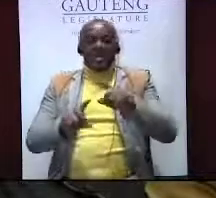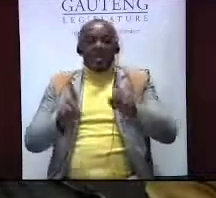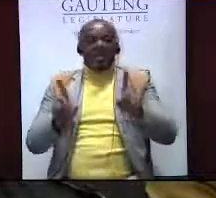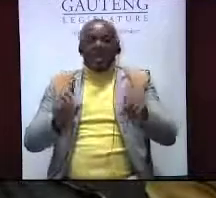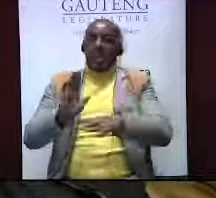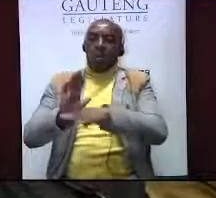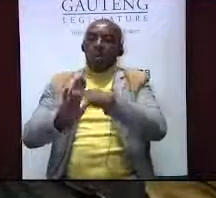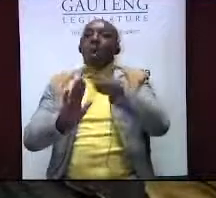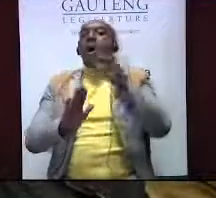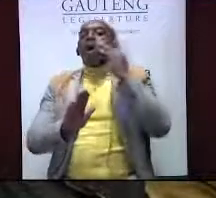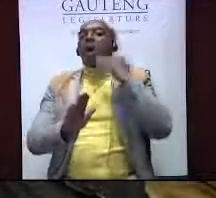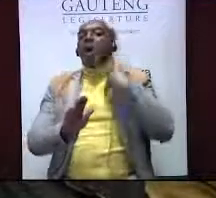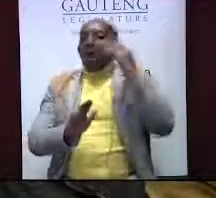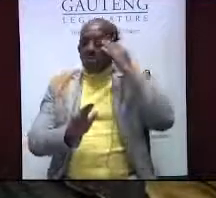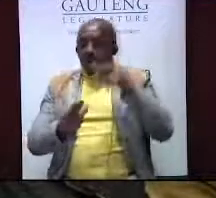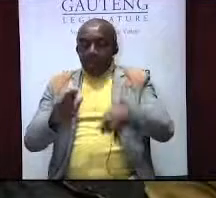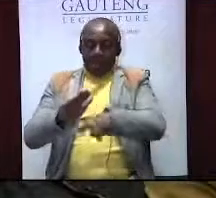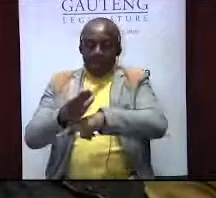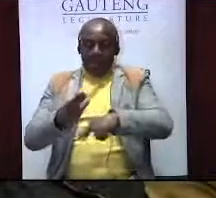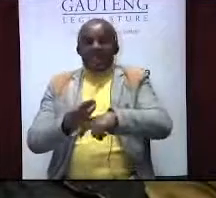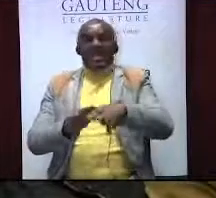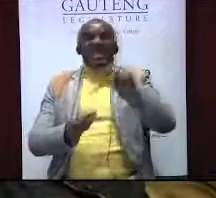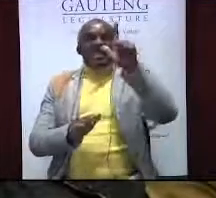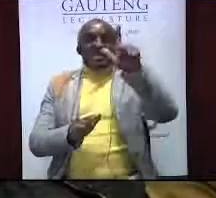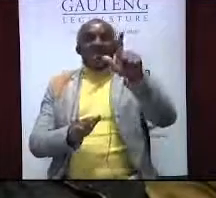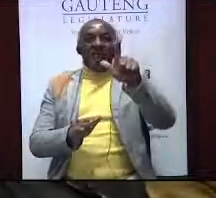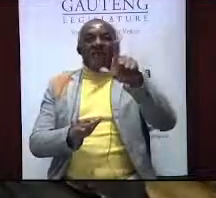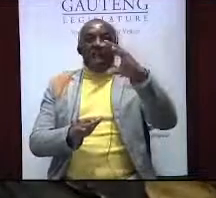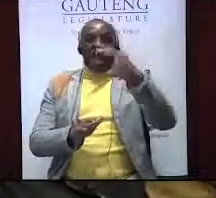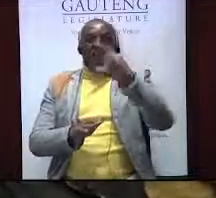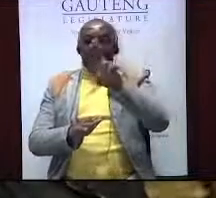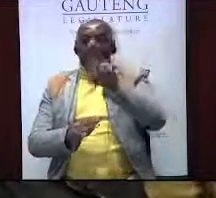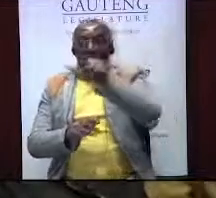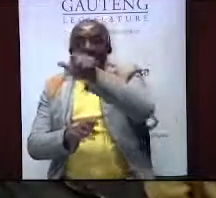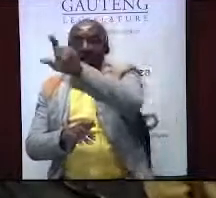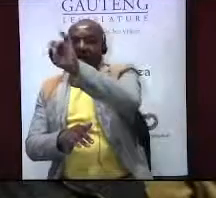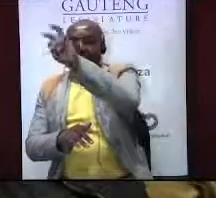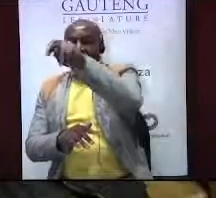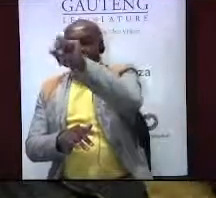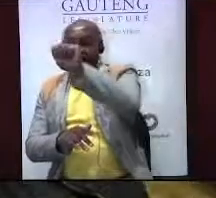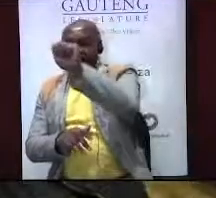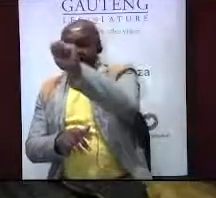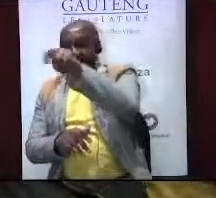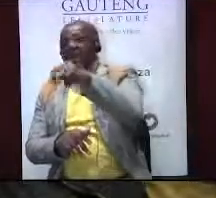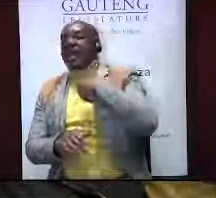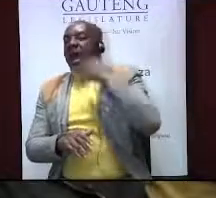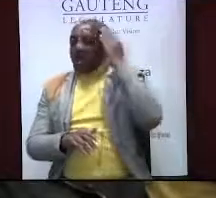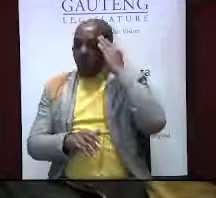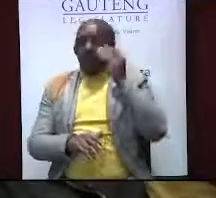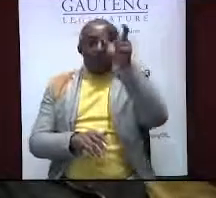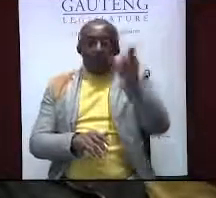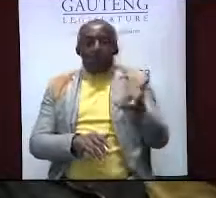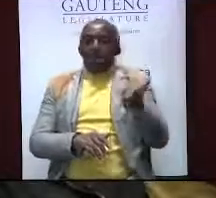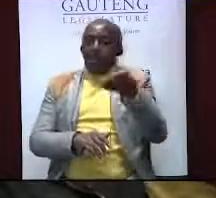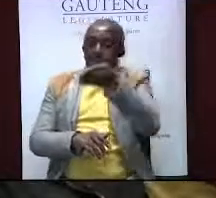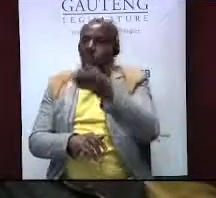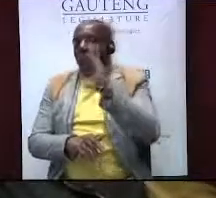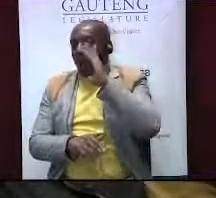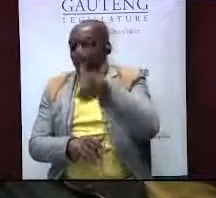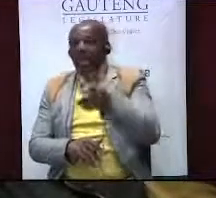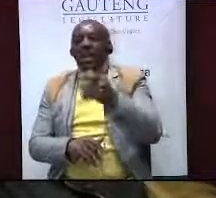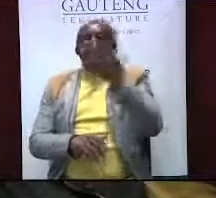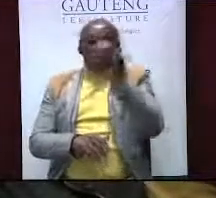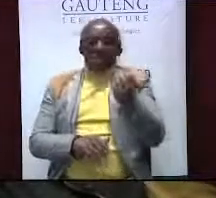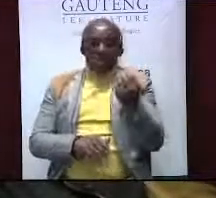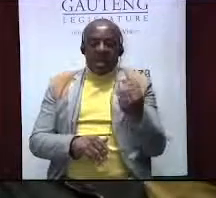itse gore ko region number 7 kalinen gona le problem I know gore gona le motho o tlotlang a tlo re botsa and then le eng gape gore e be